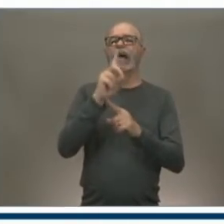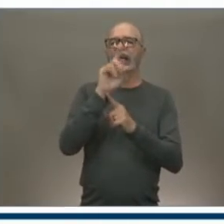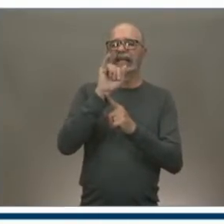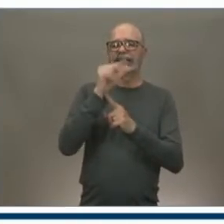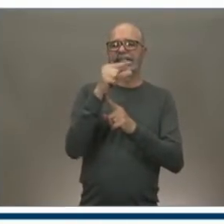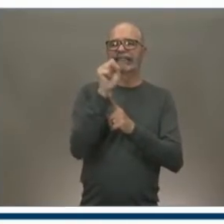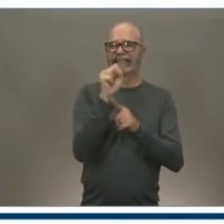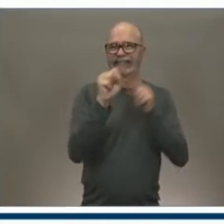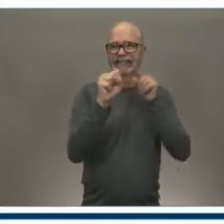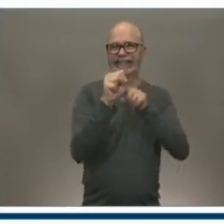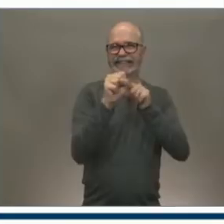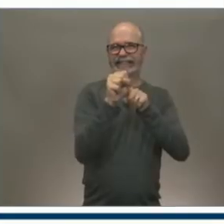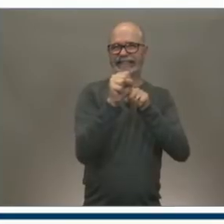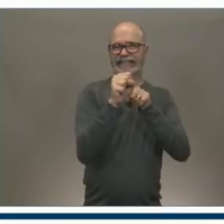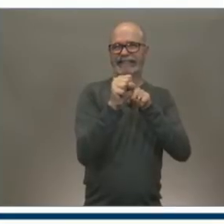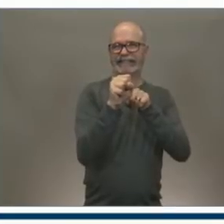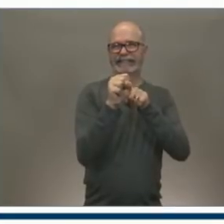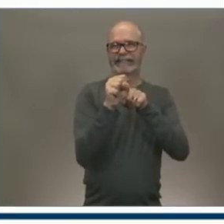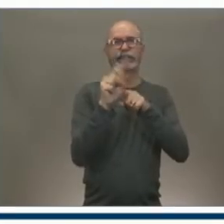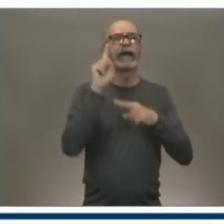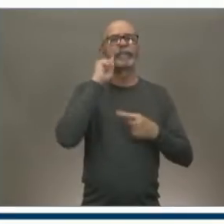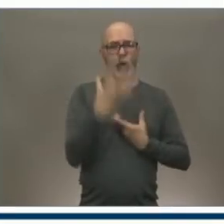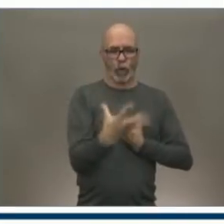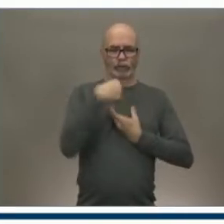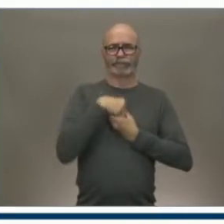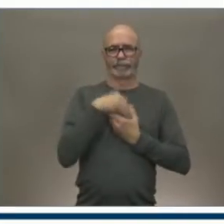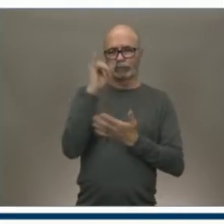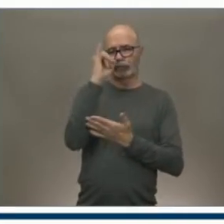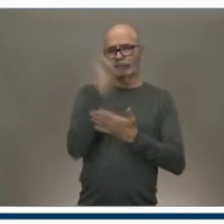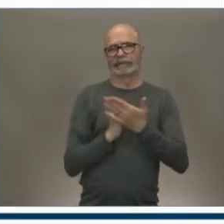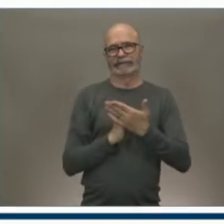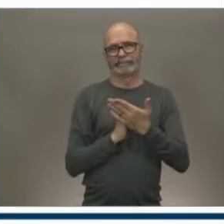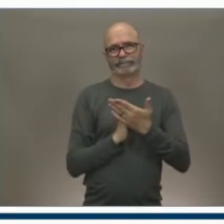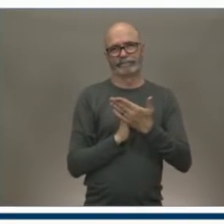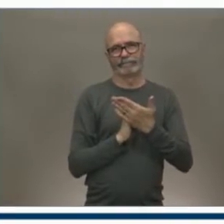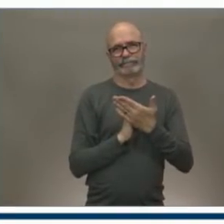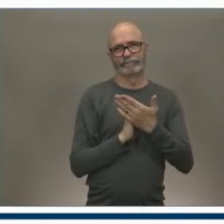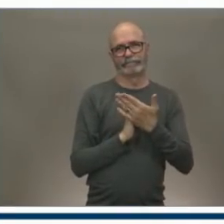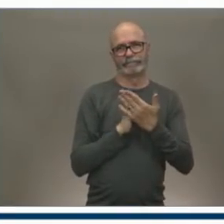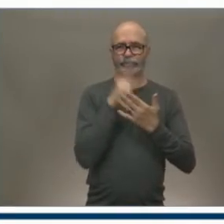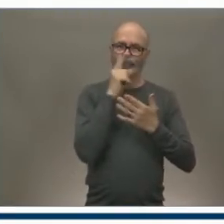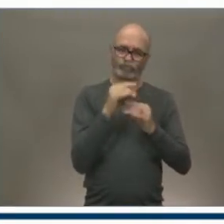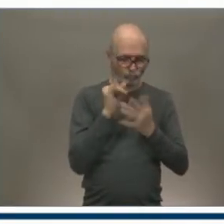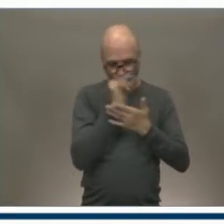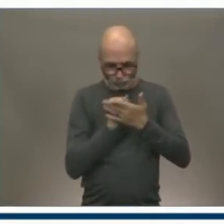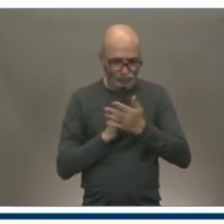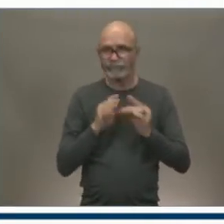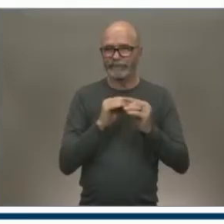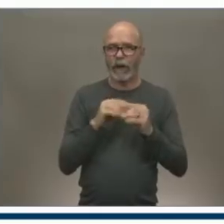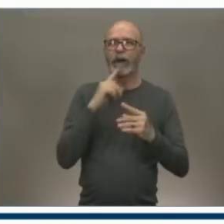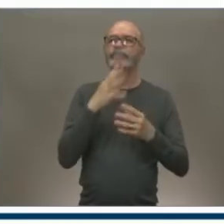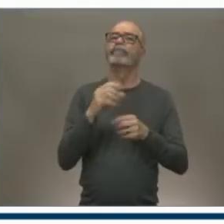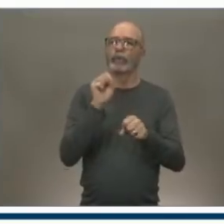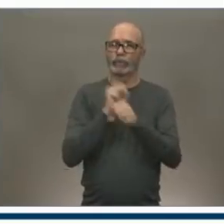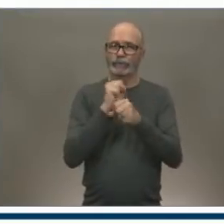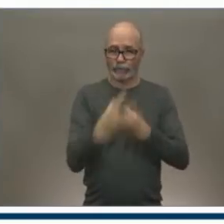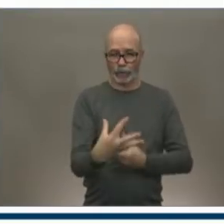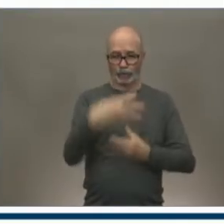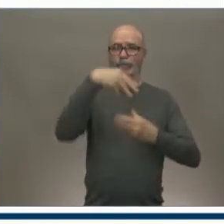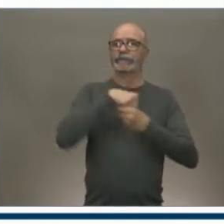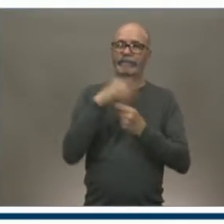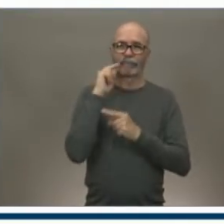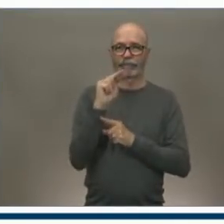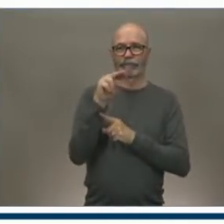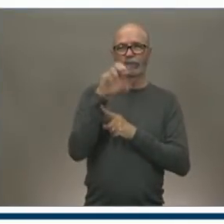me, she did the design of the tie I'm wearing today, and she worked with Autism Nova Scotia, who turned it into an actual tie. So thank